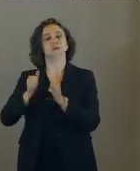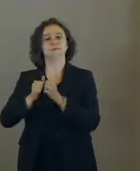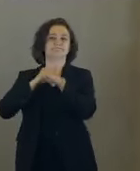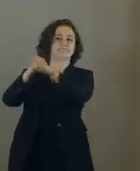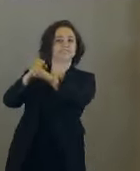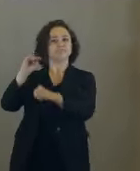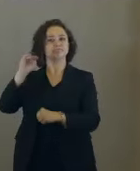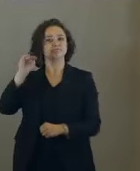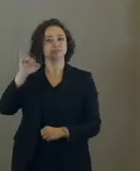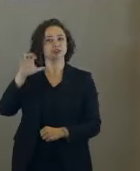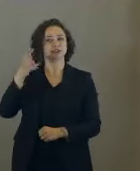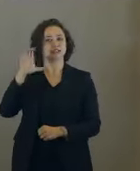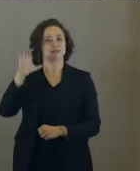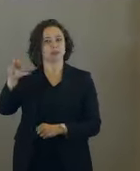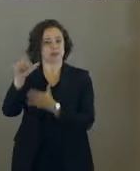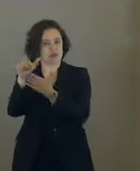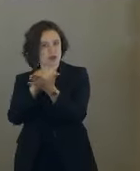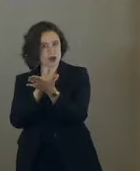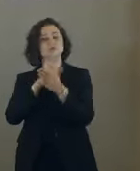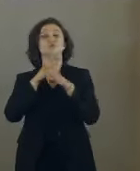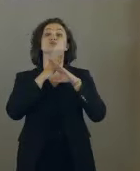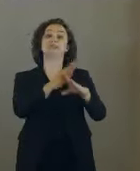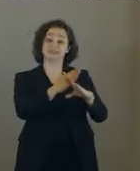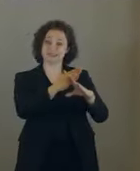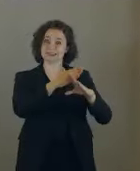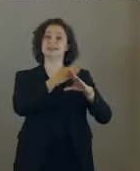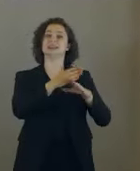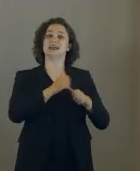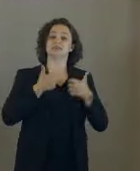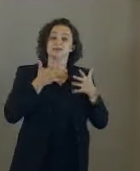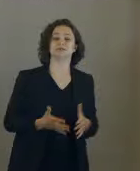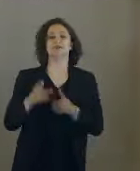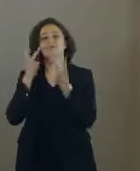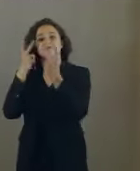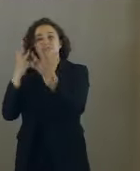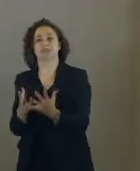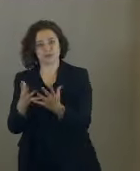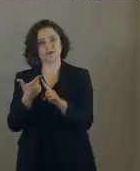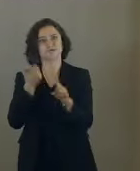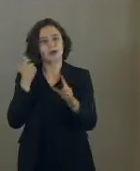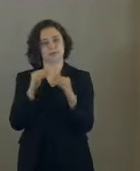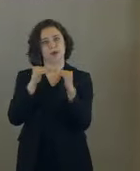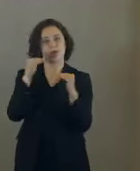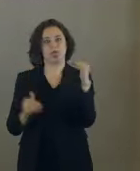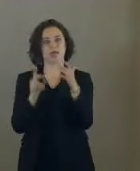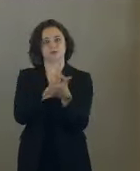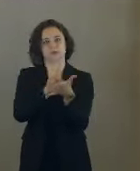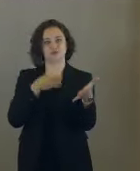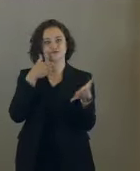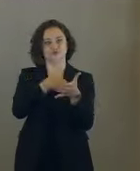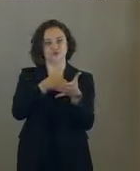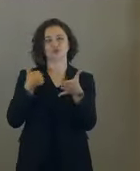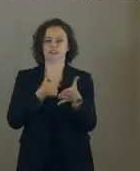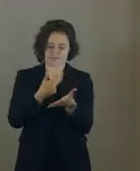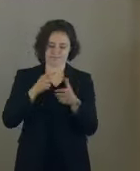to protect residents and visitors from unlawful discrimination. And whereas over the years, MDCR staff have